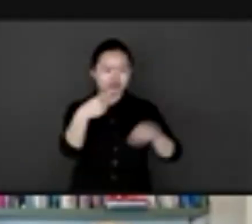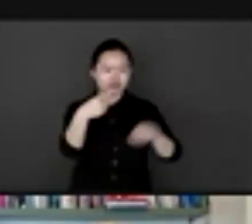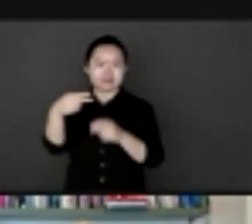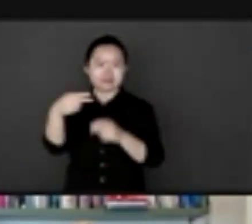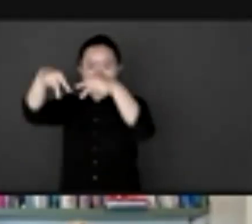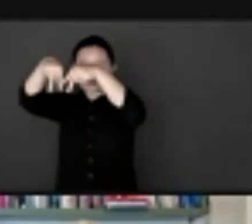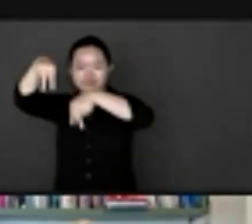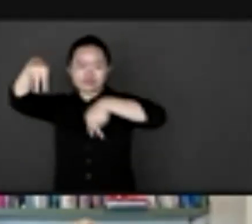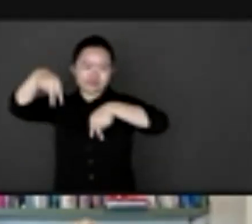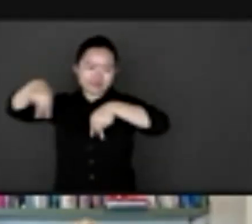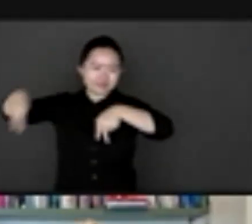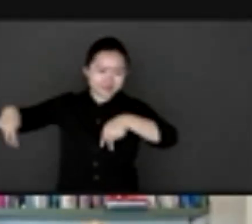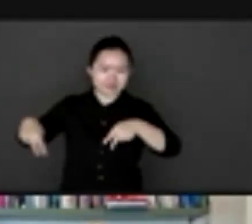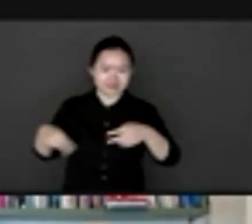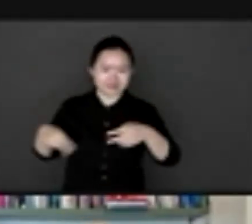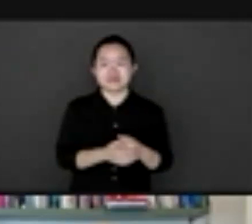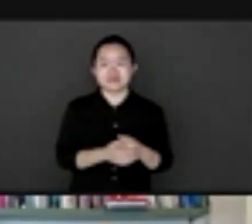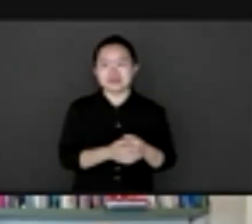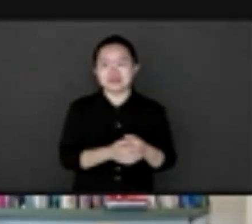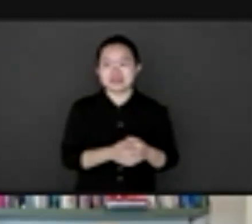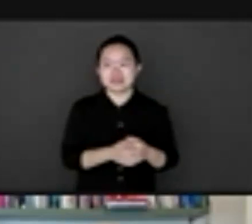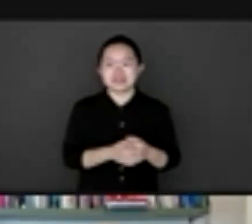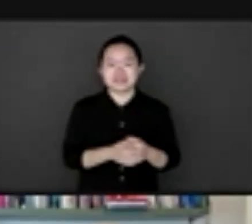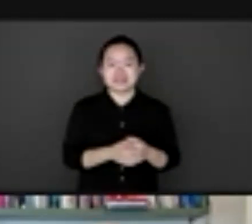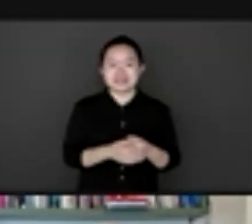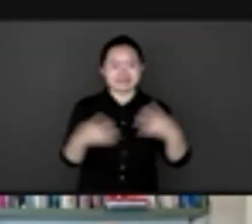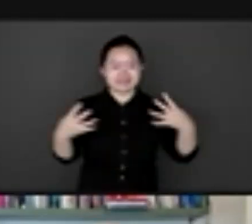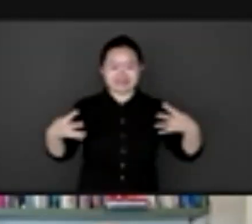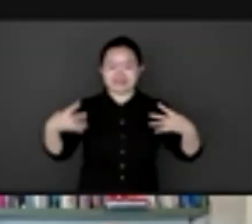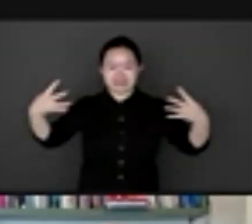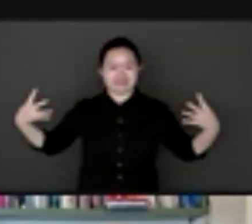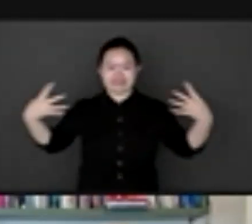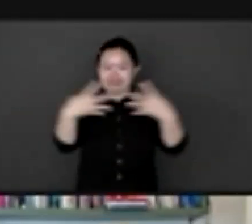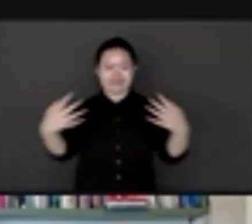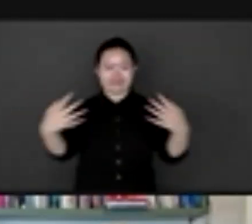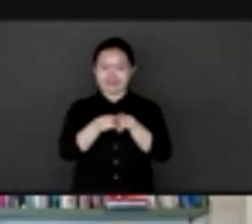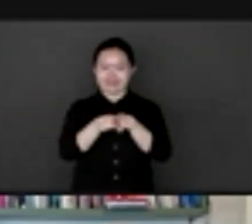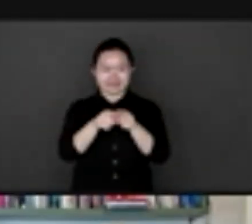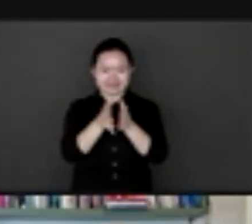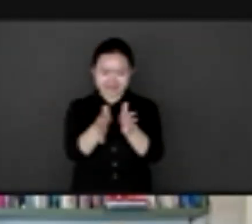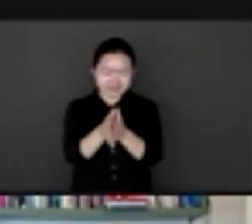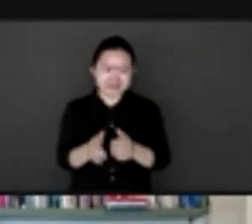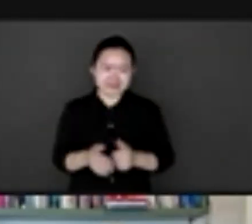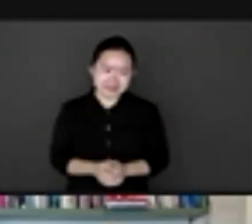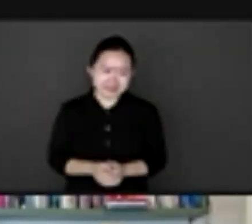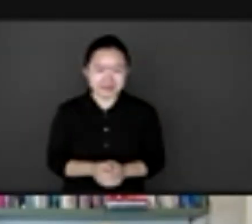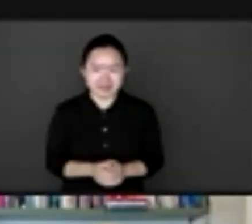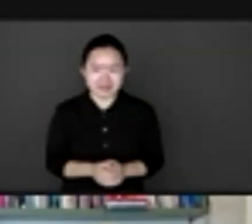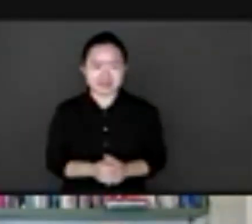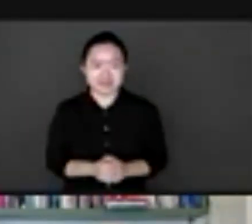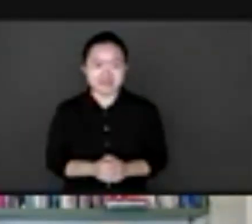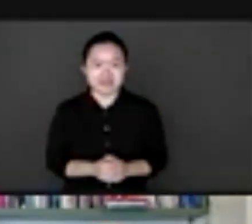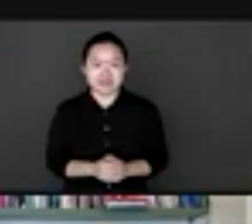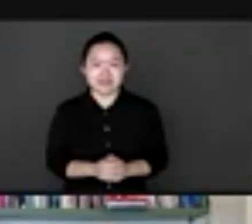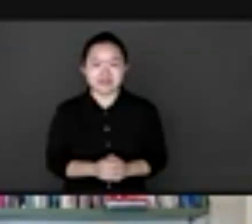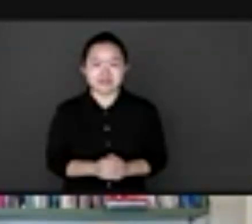Design System Italia has three main parts: documentation, design tools, and development frameworks. This ecosystem covers